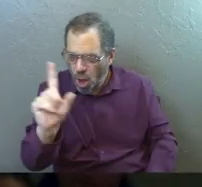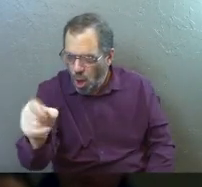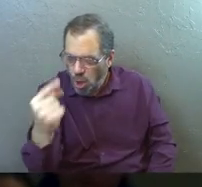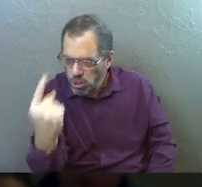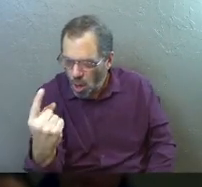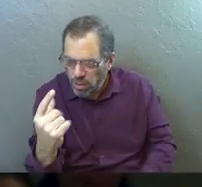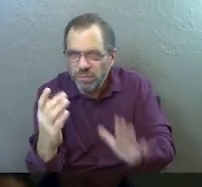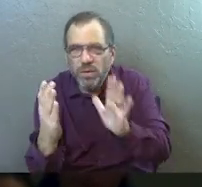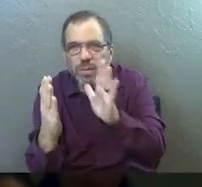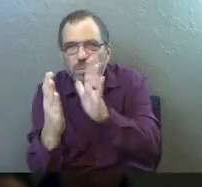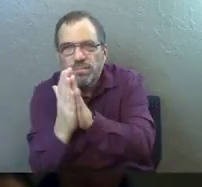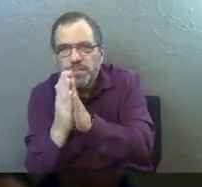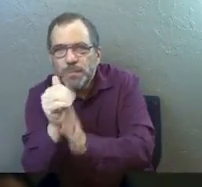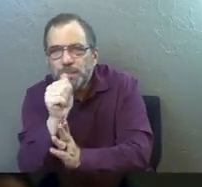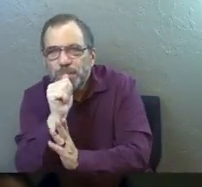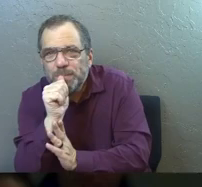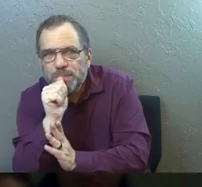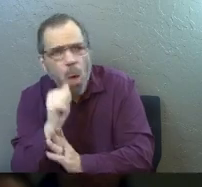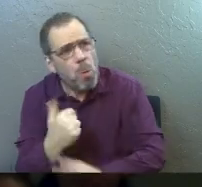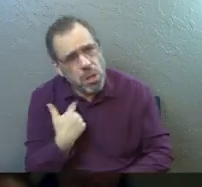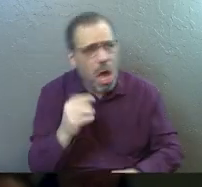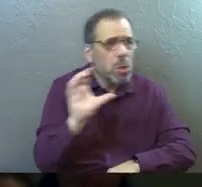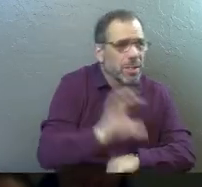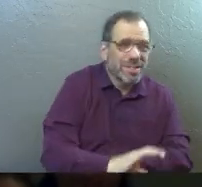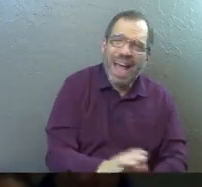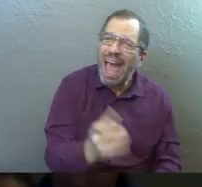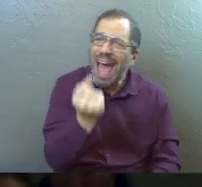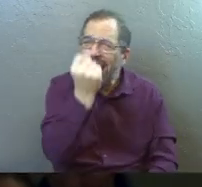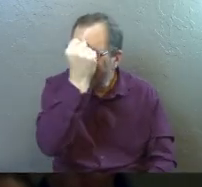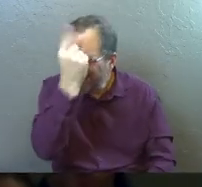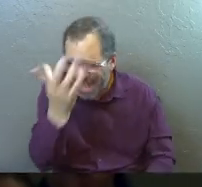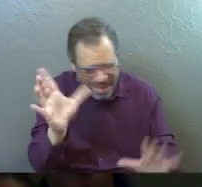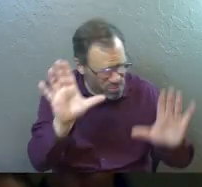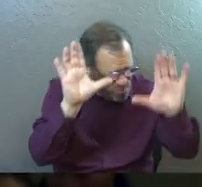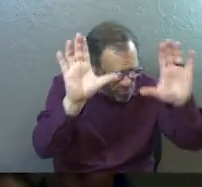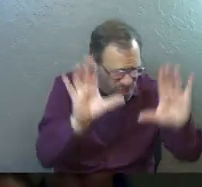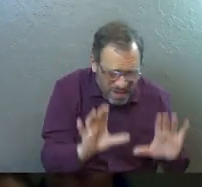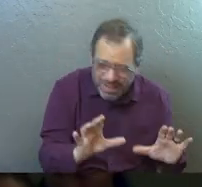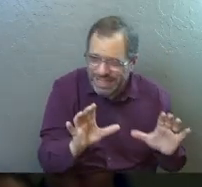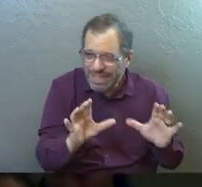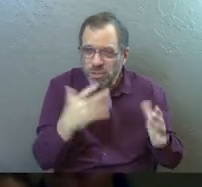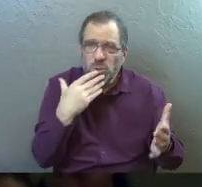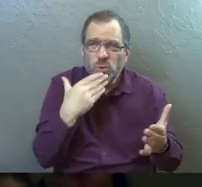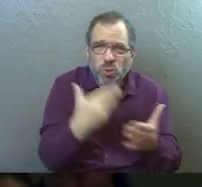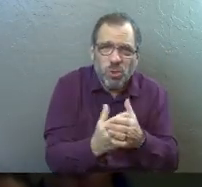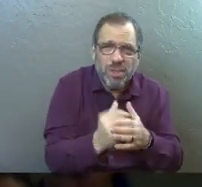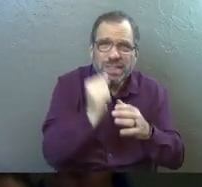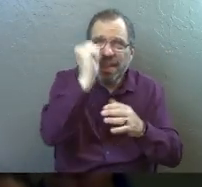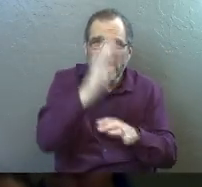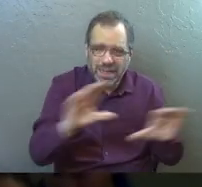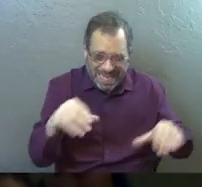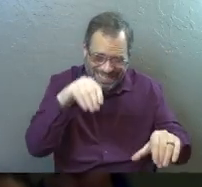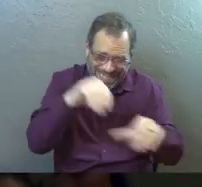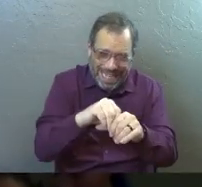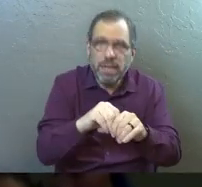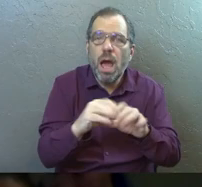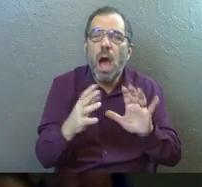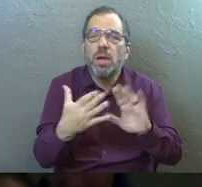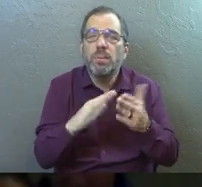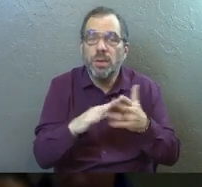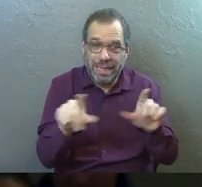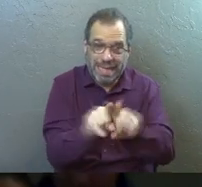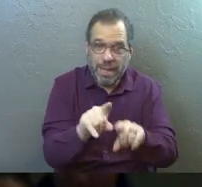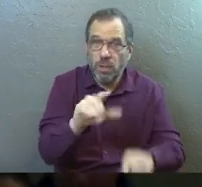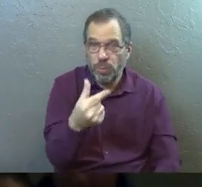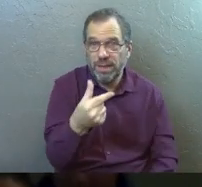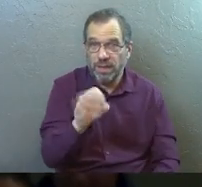for private prayer. You're like, well, I go to church. I get it. And it's awesome. There's so much good that God does in a community like